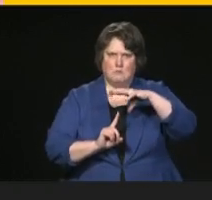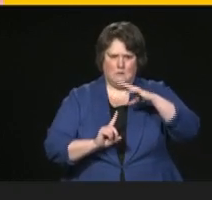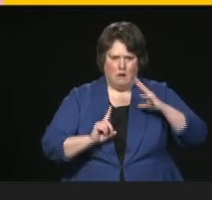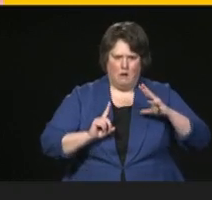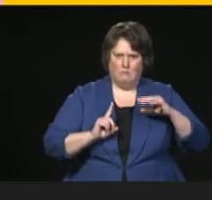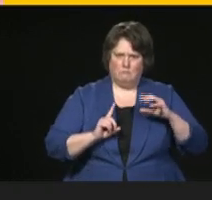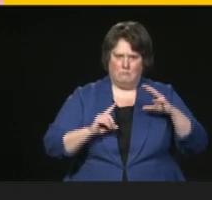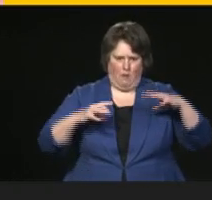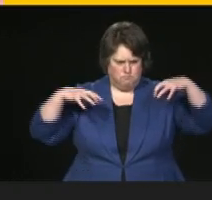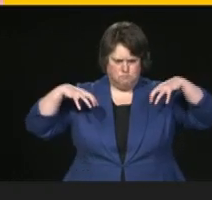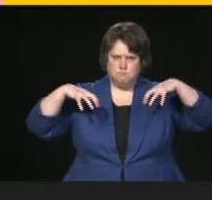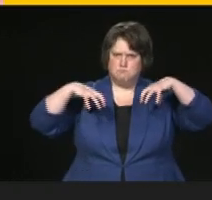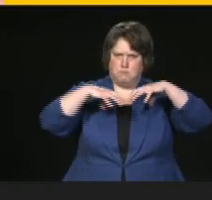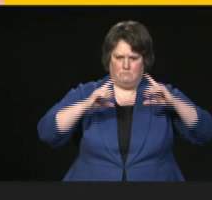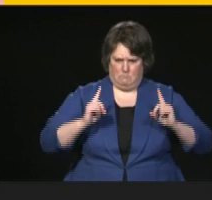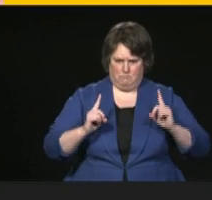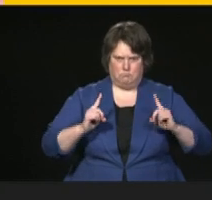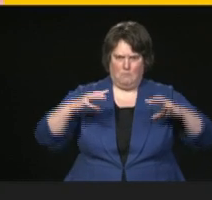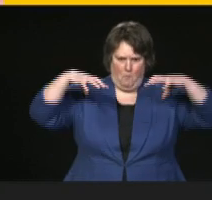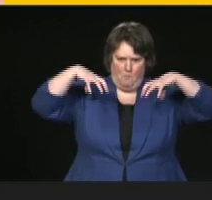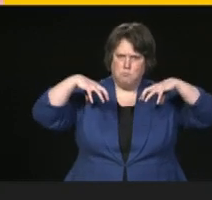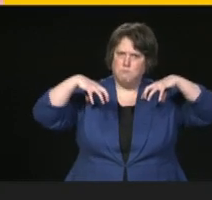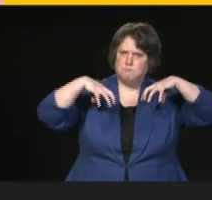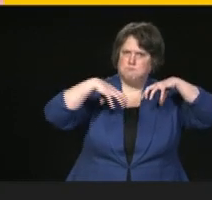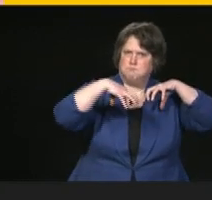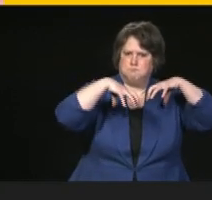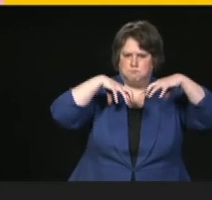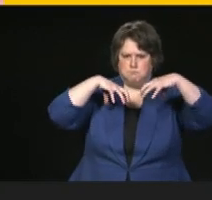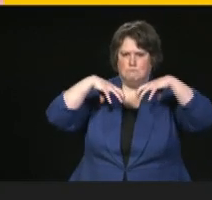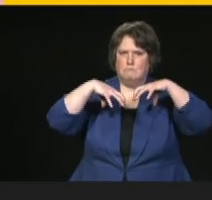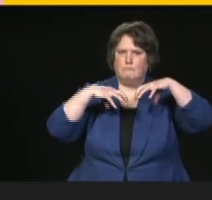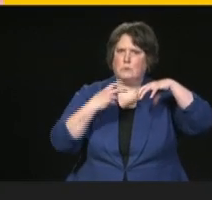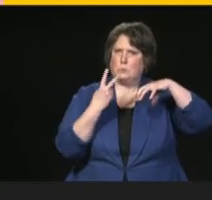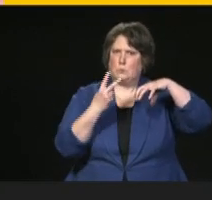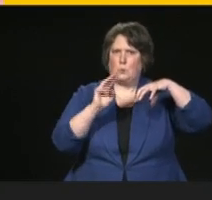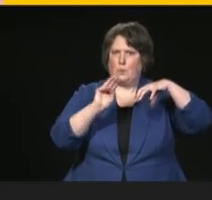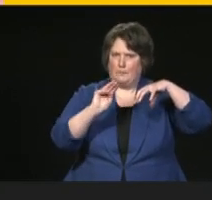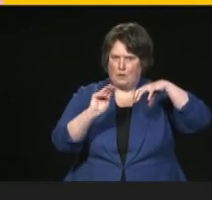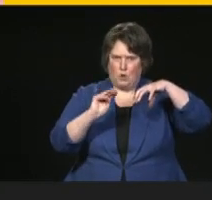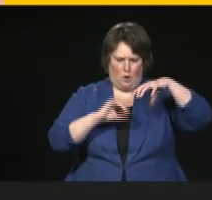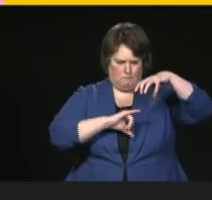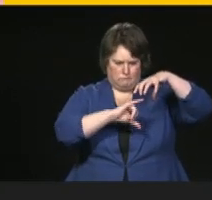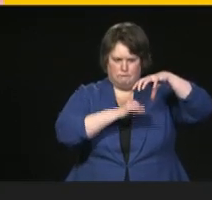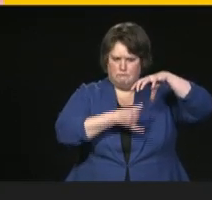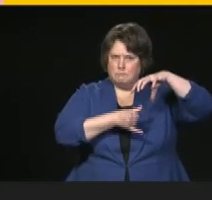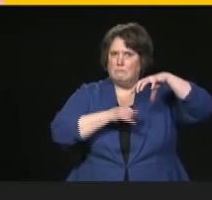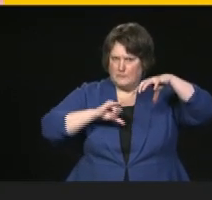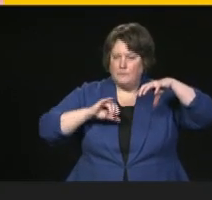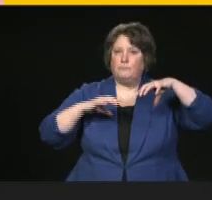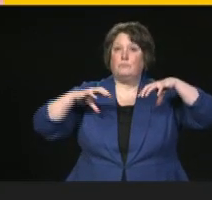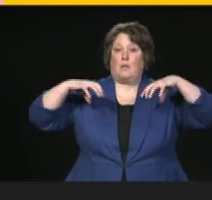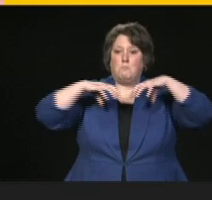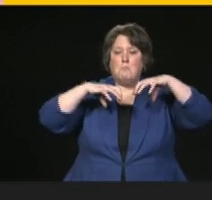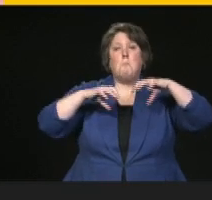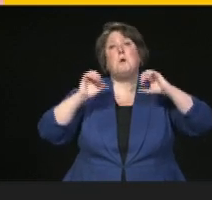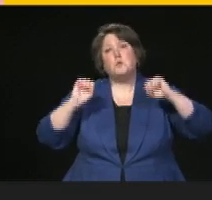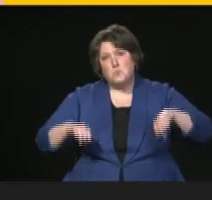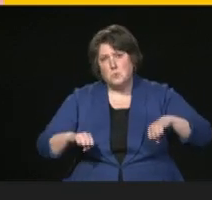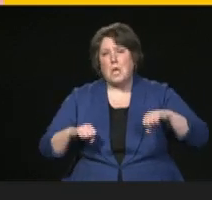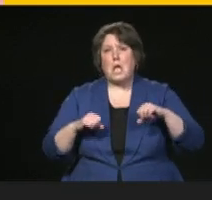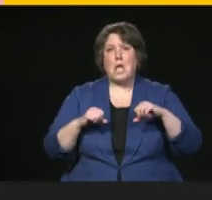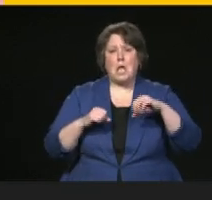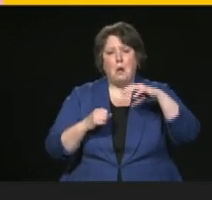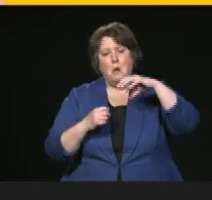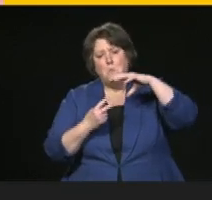separate bubble that is a 2-meter circumference around us. But for couples, families, and other cohabitation situations,